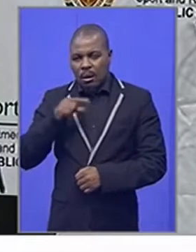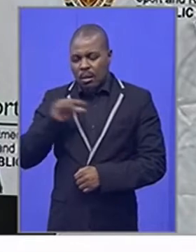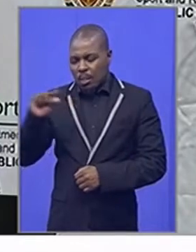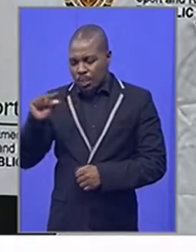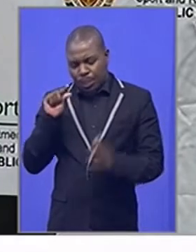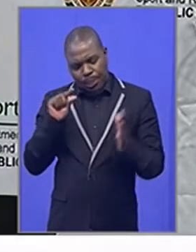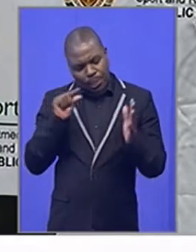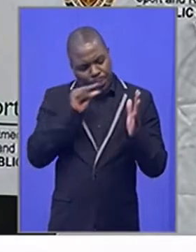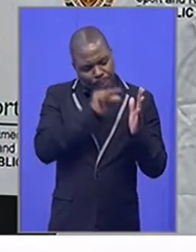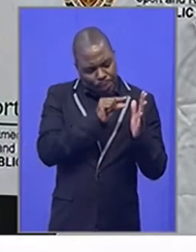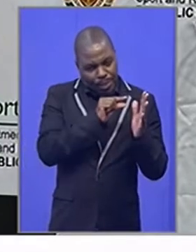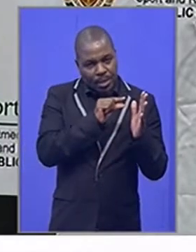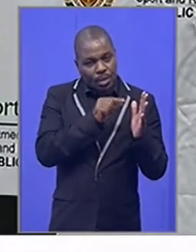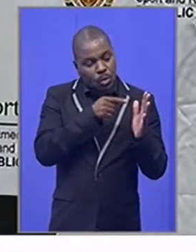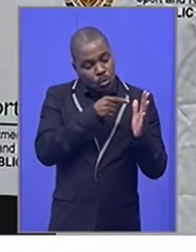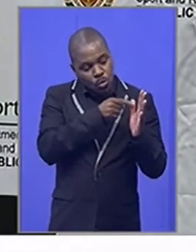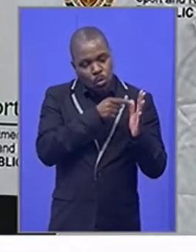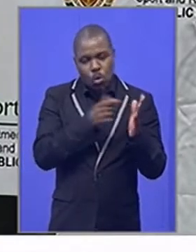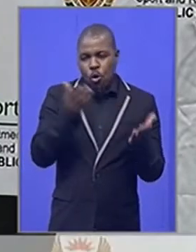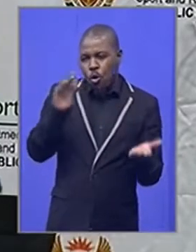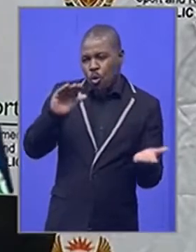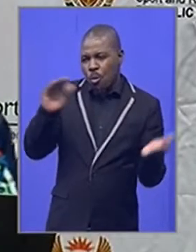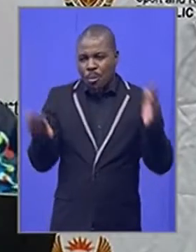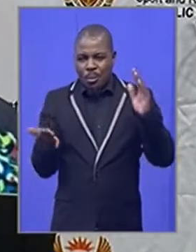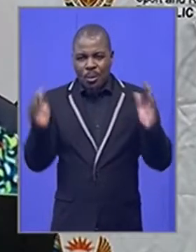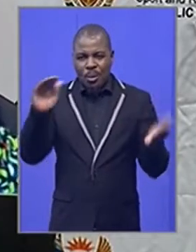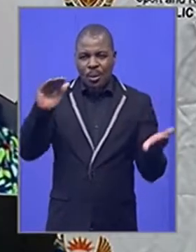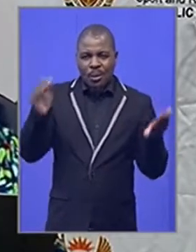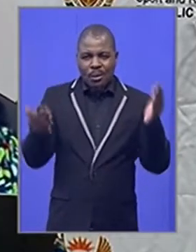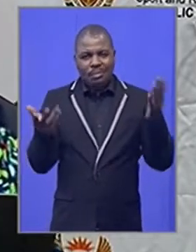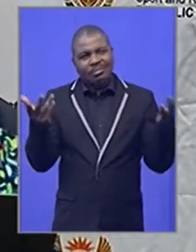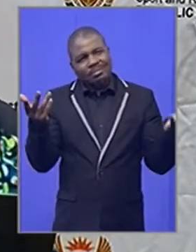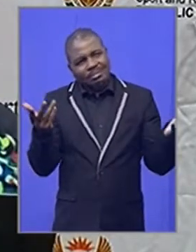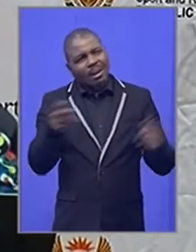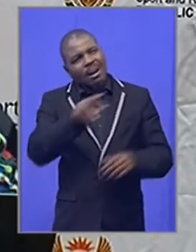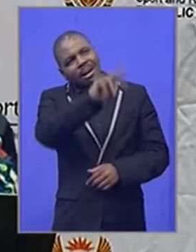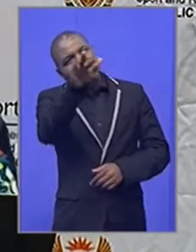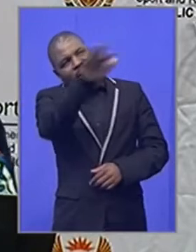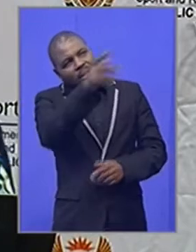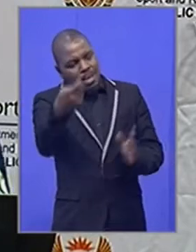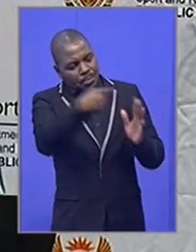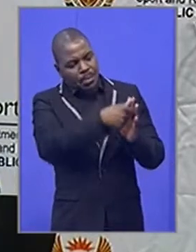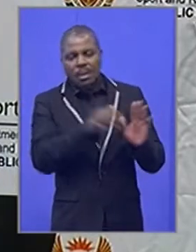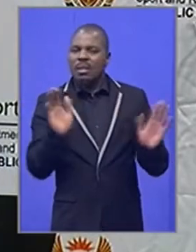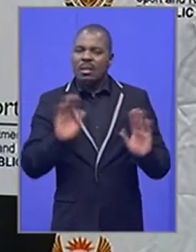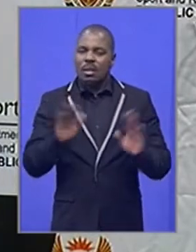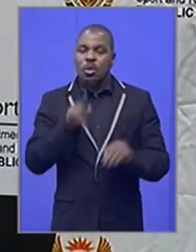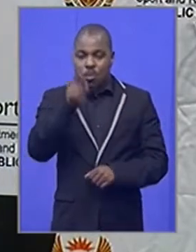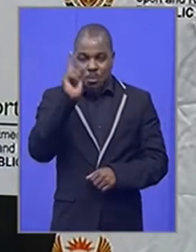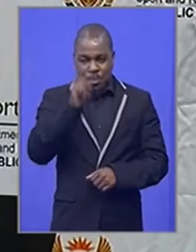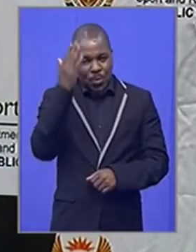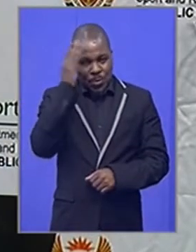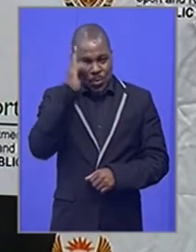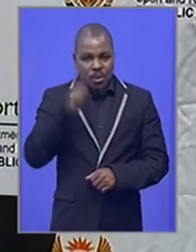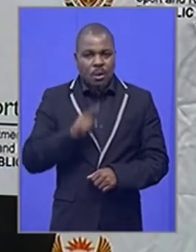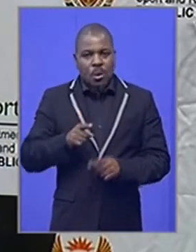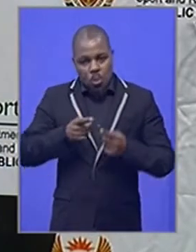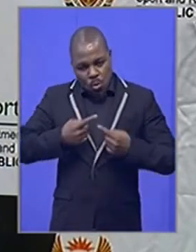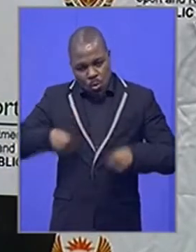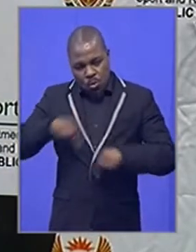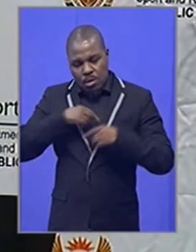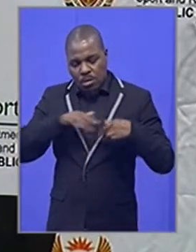you, don't compare it with what you are getting elsewhere. You must know that it is from the